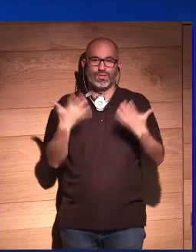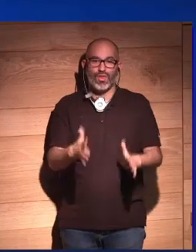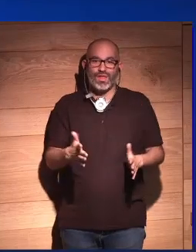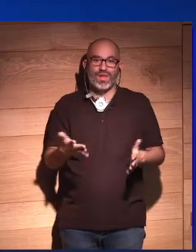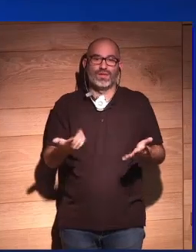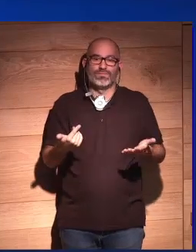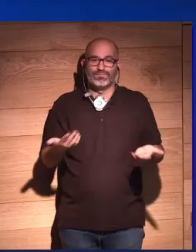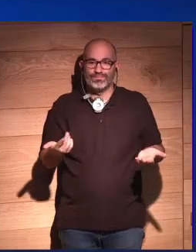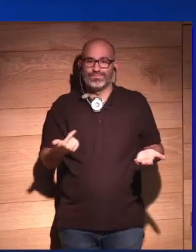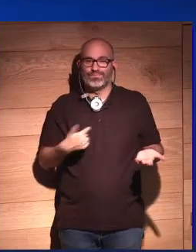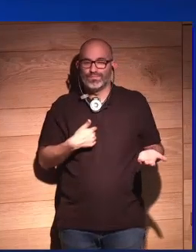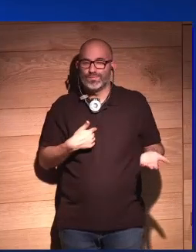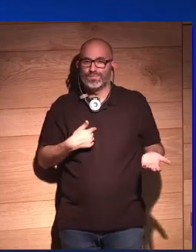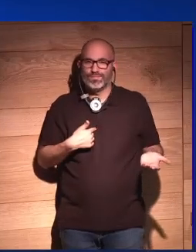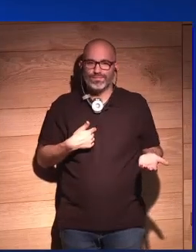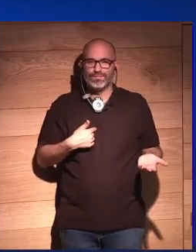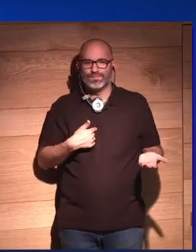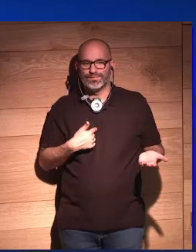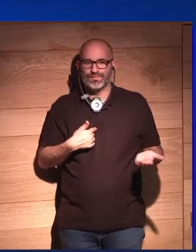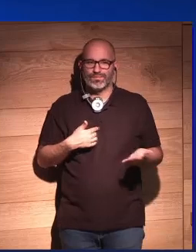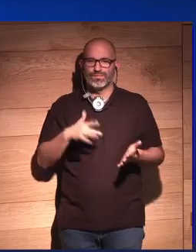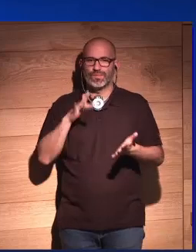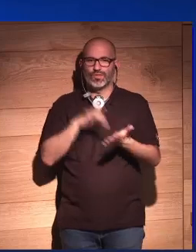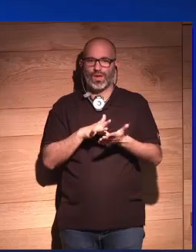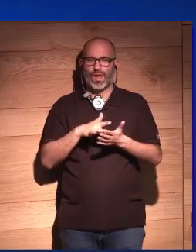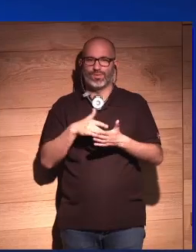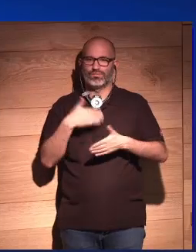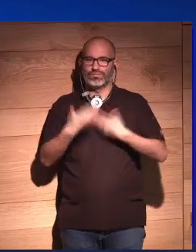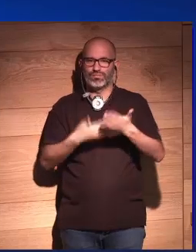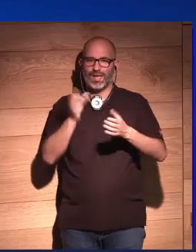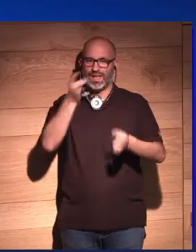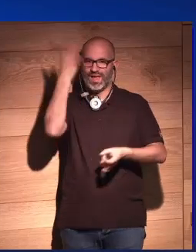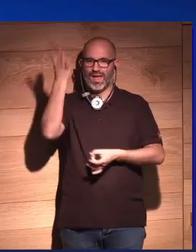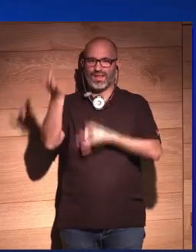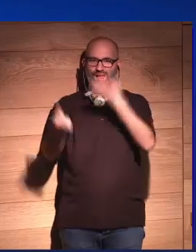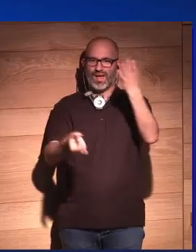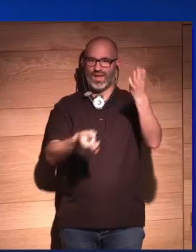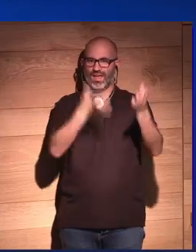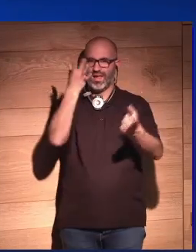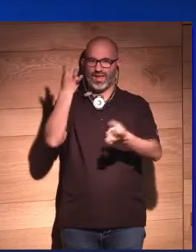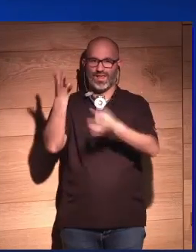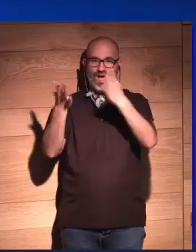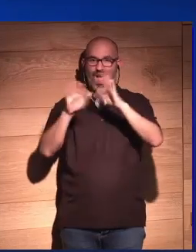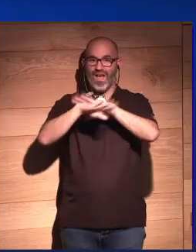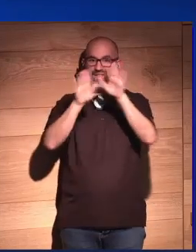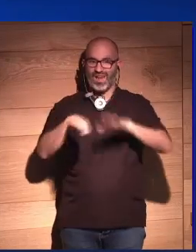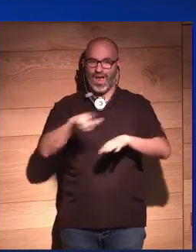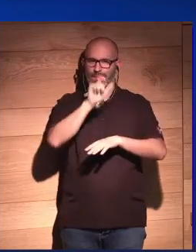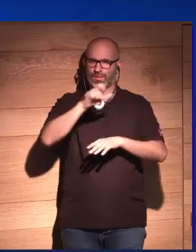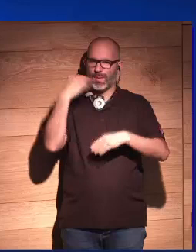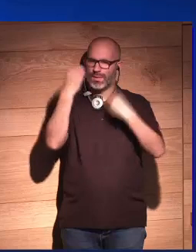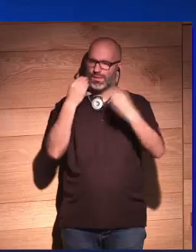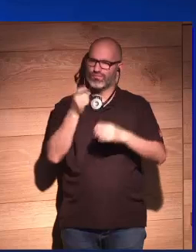course of, as this thing is rolling out, are people trying to figure out how to do the things that you can do in movies, how to make a cut, how to make a